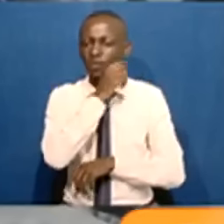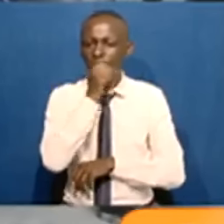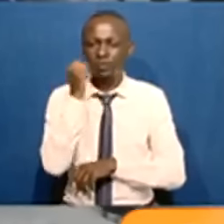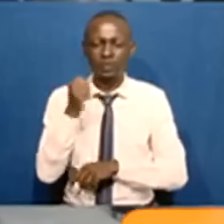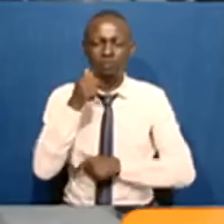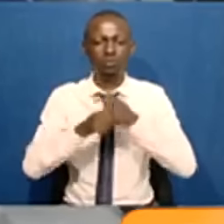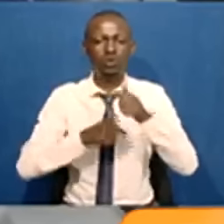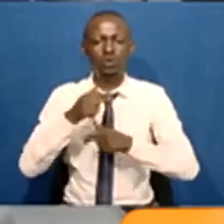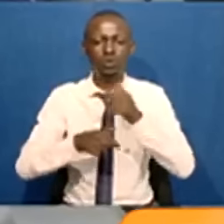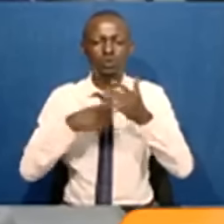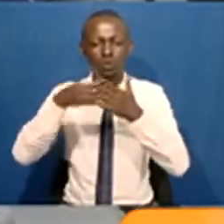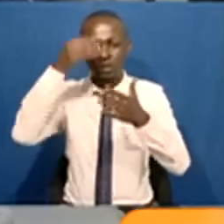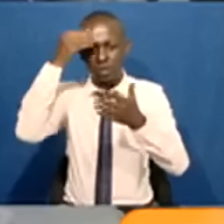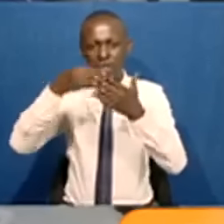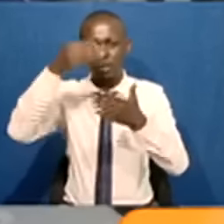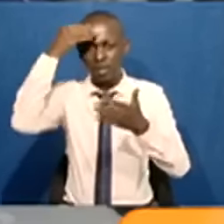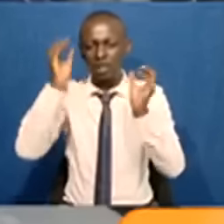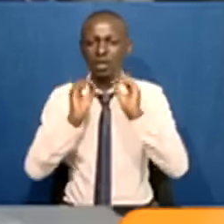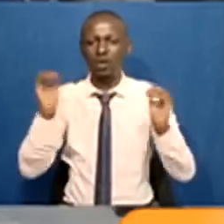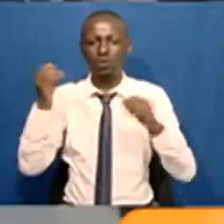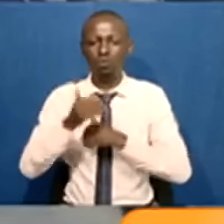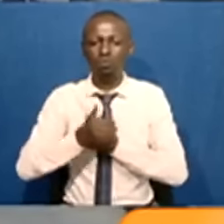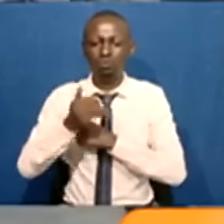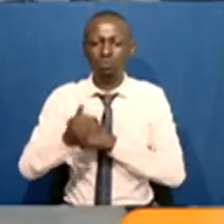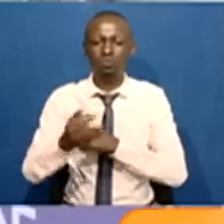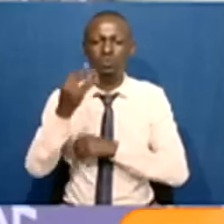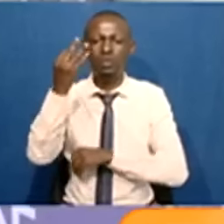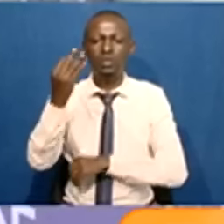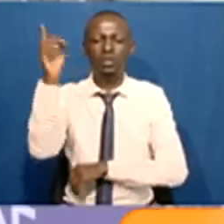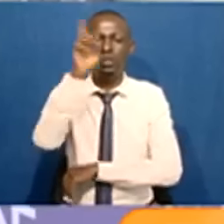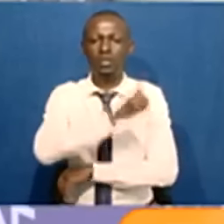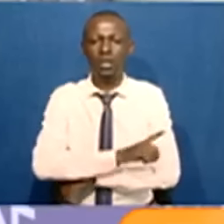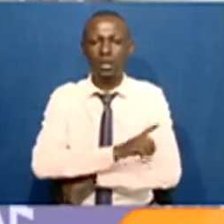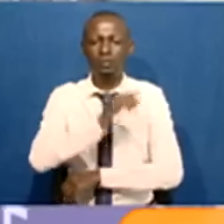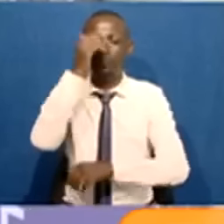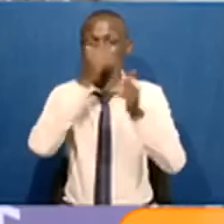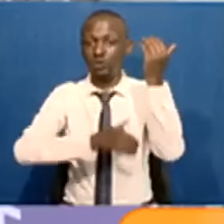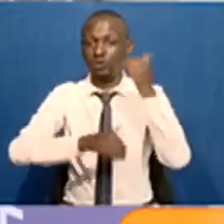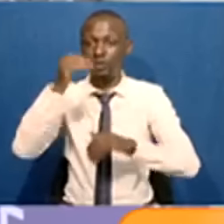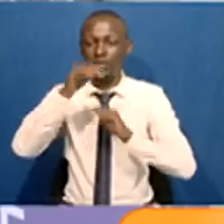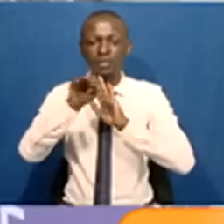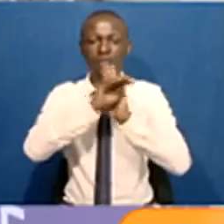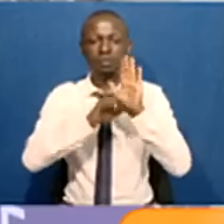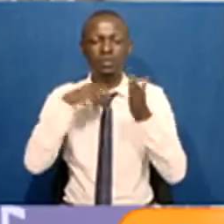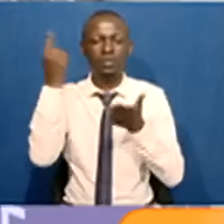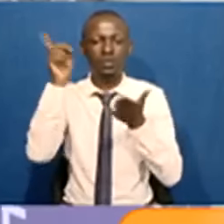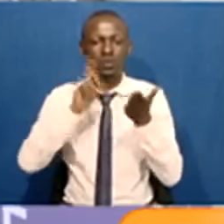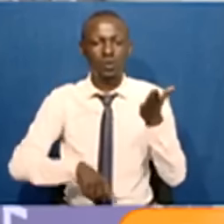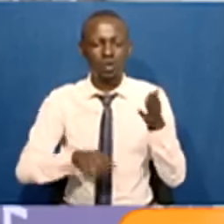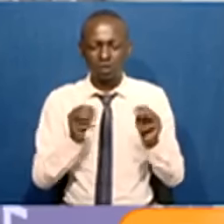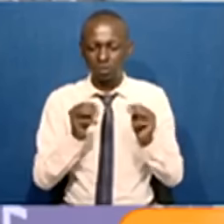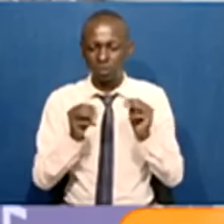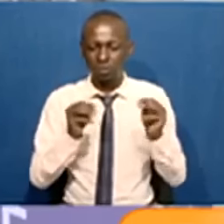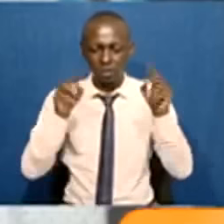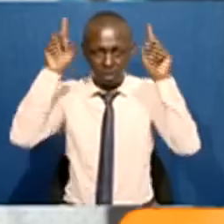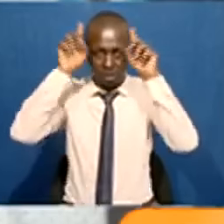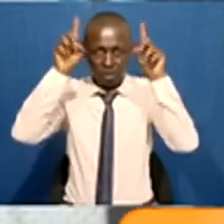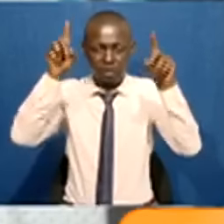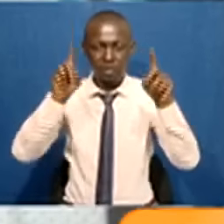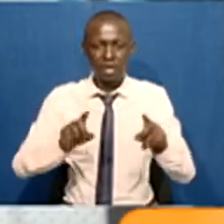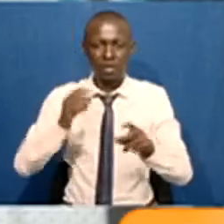no learning at the institution for the next 3 days. The university, in a statement, says that the management has decided